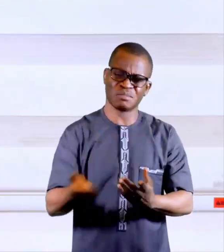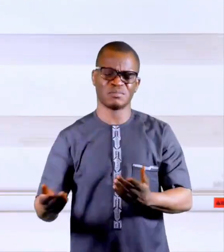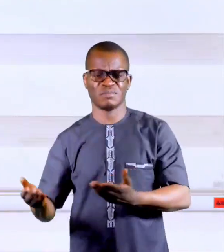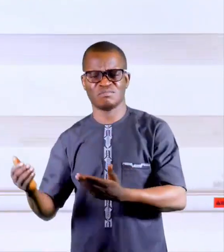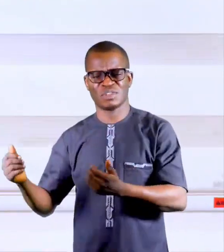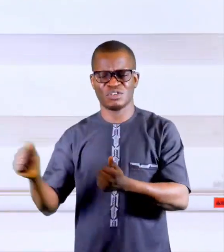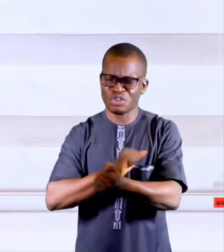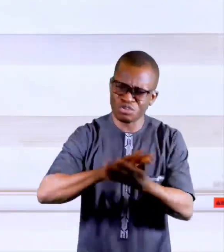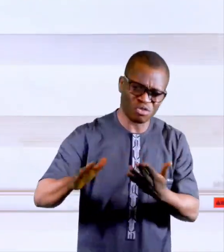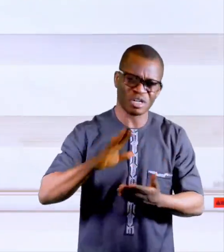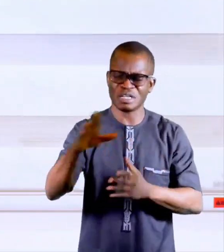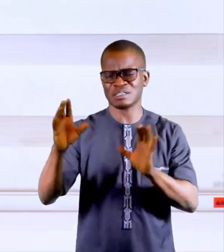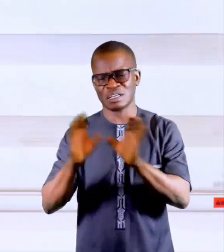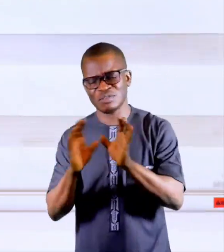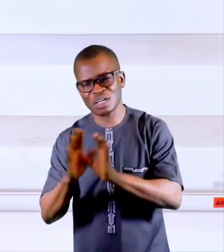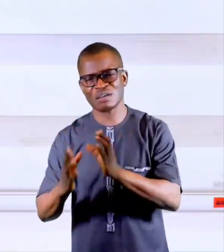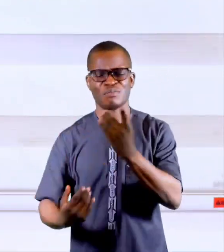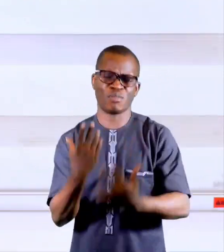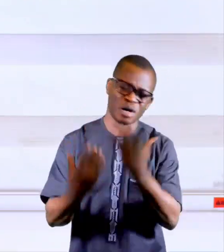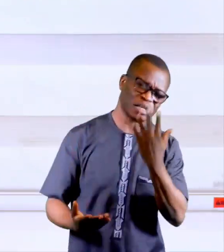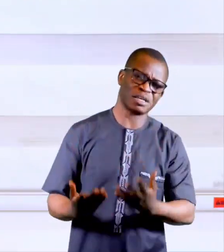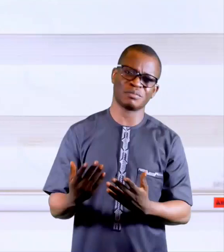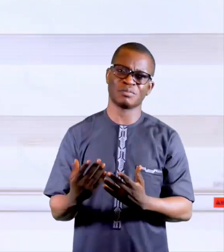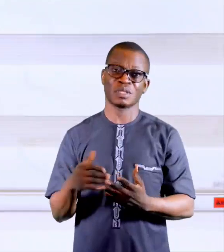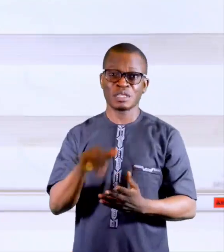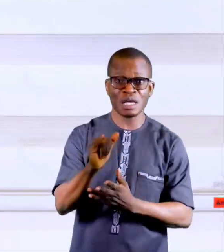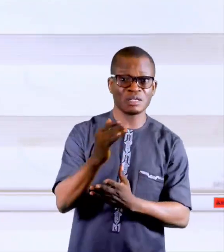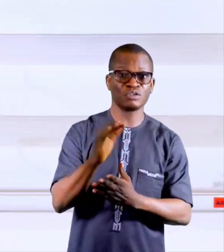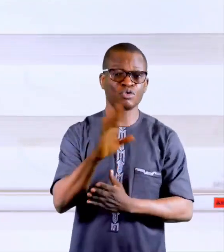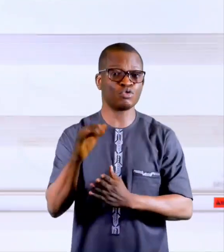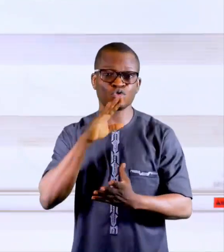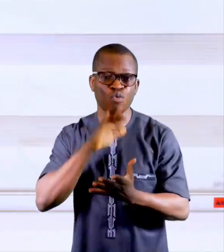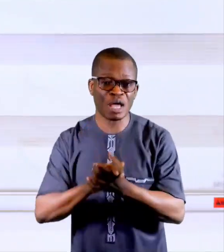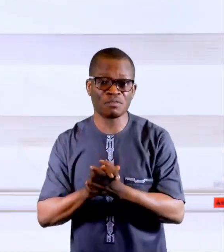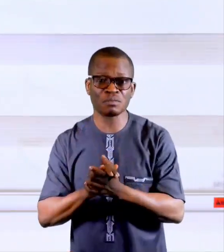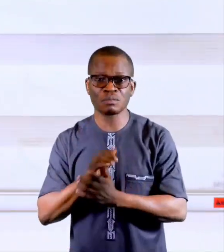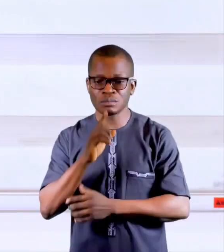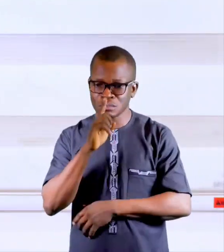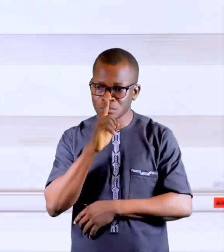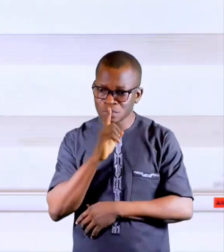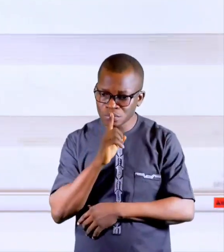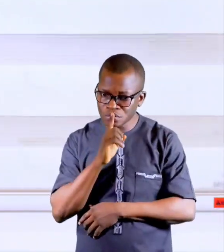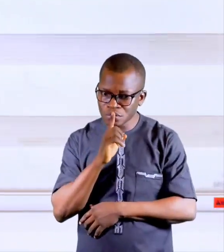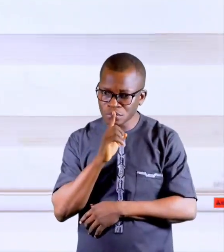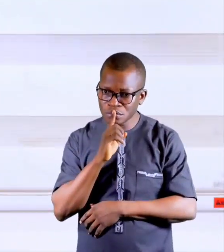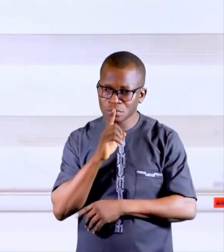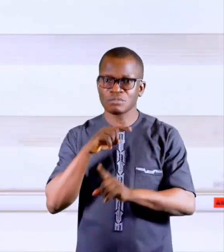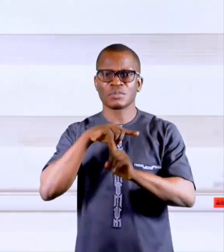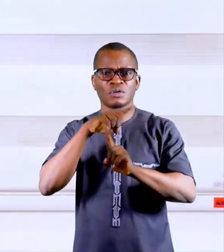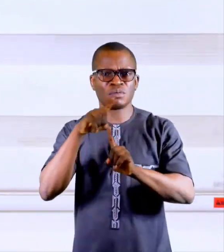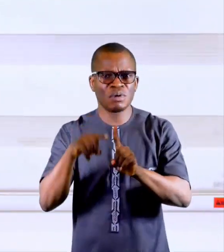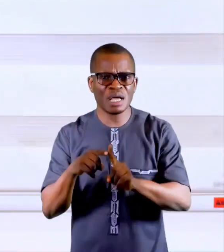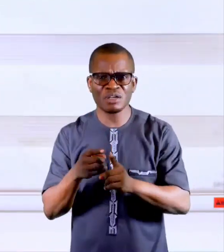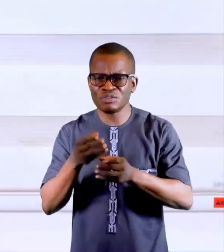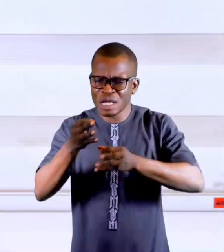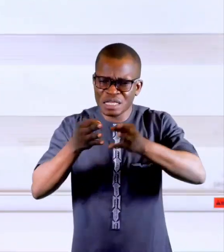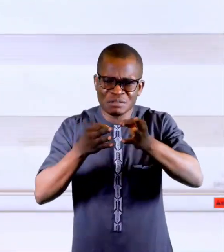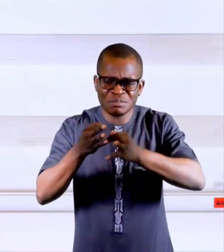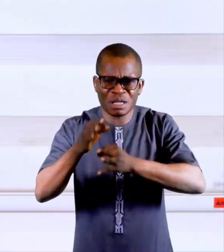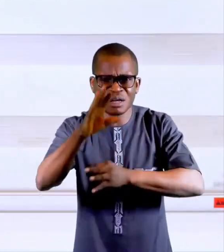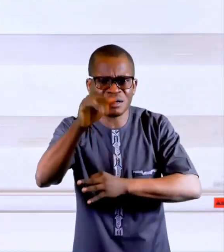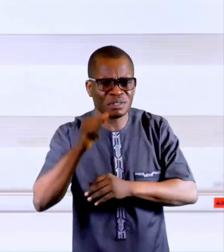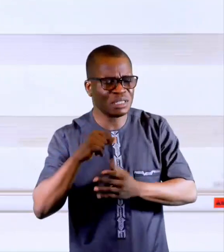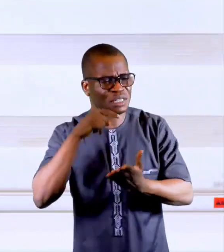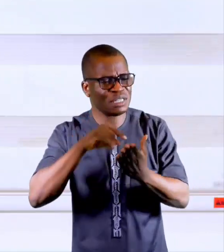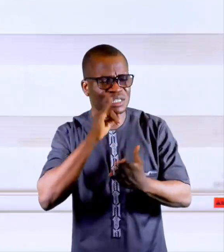destroy their certificates, burn it, and they will never say. And even when they voice out such things, that this is what